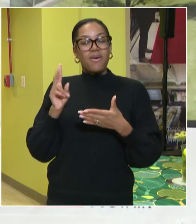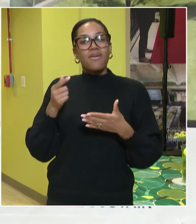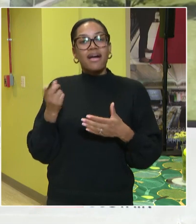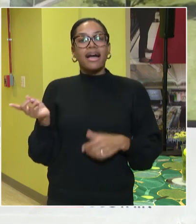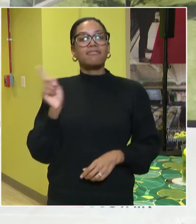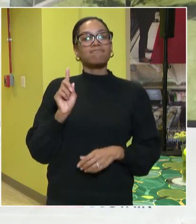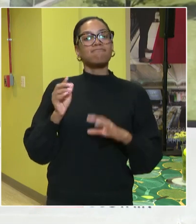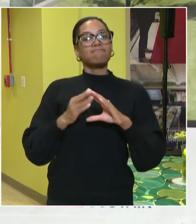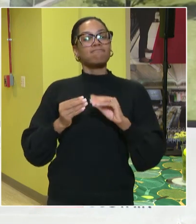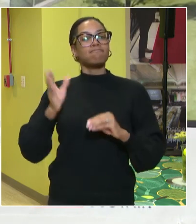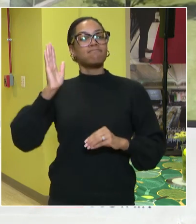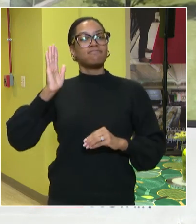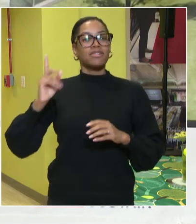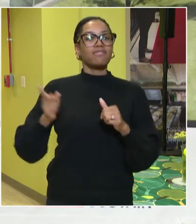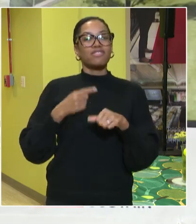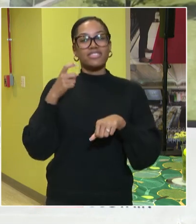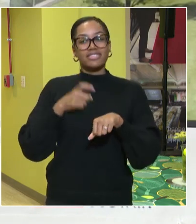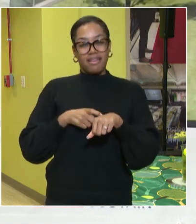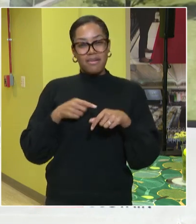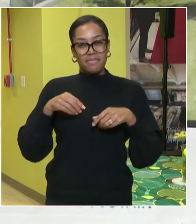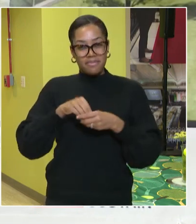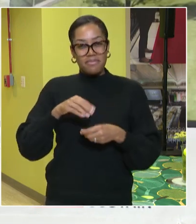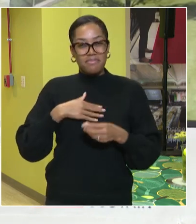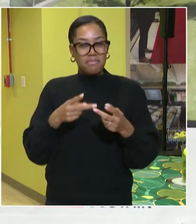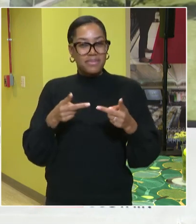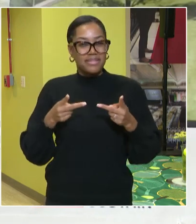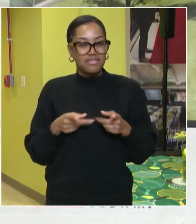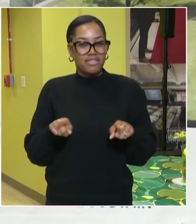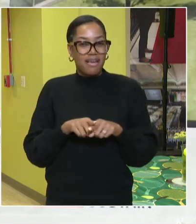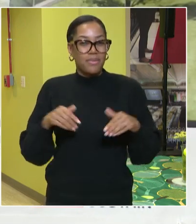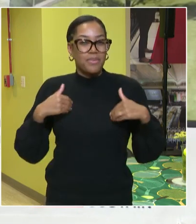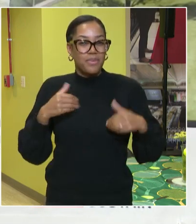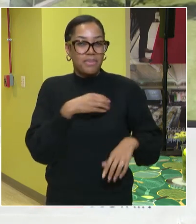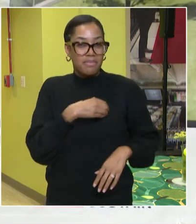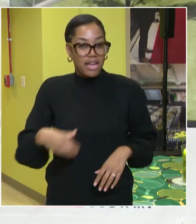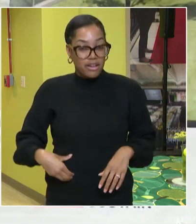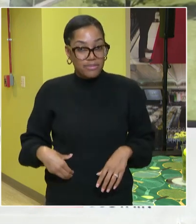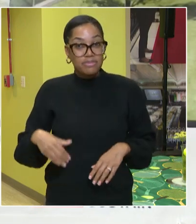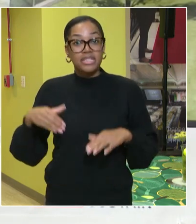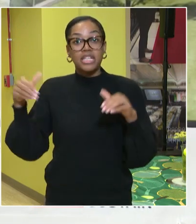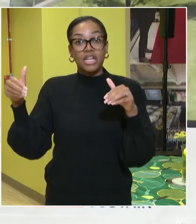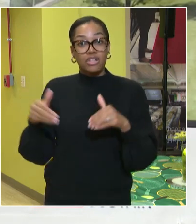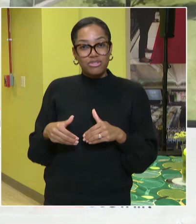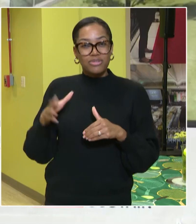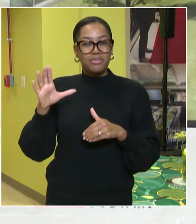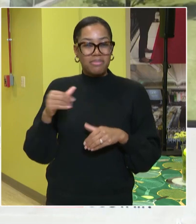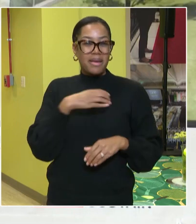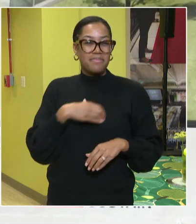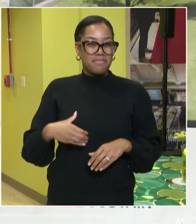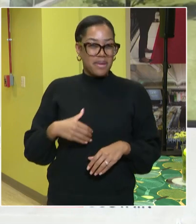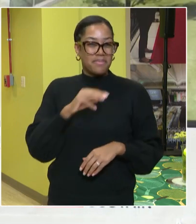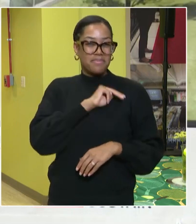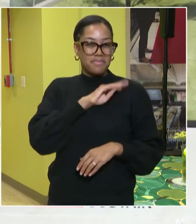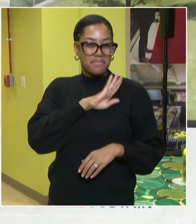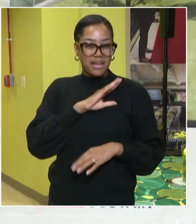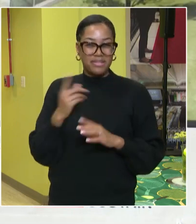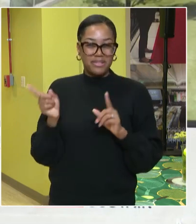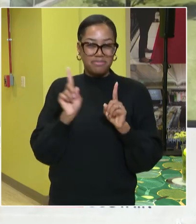of youth mayor of the District of Columbia, and I was introduced by none other than Mayor herself.